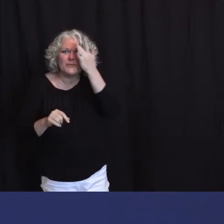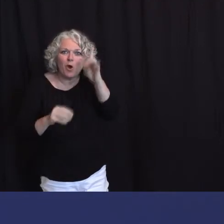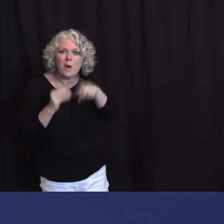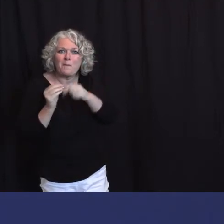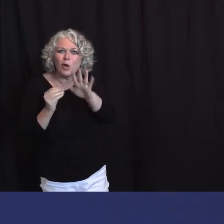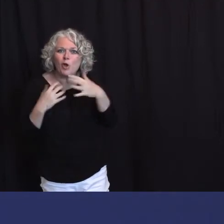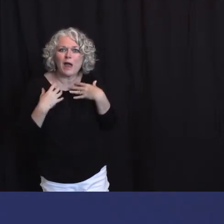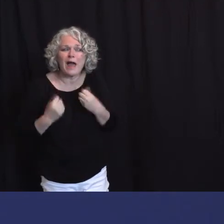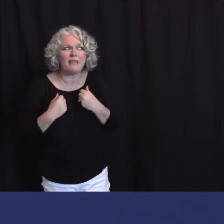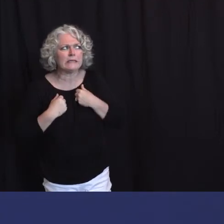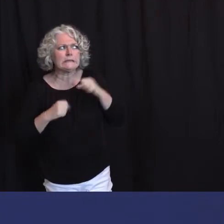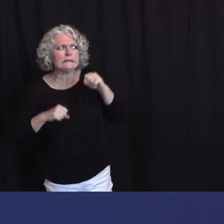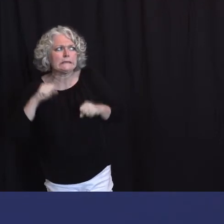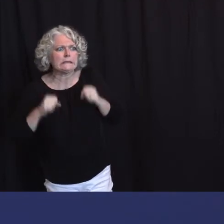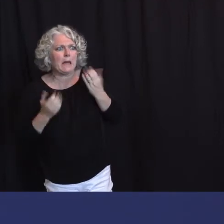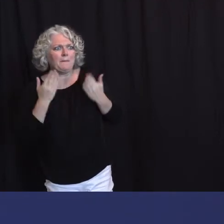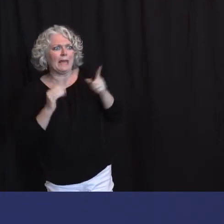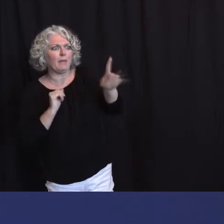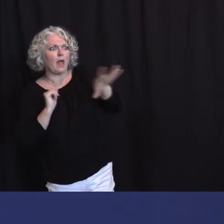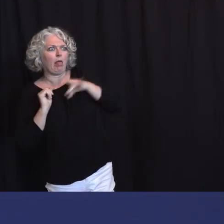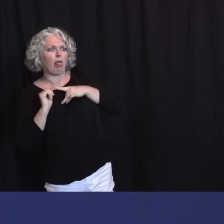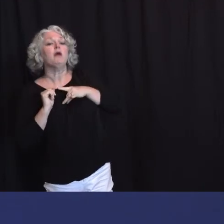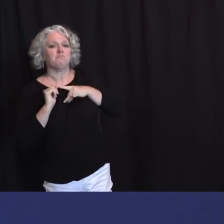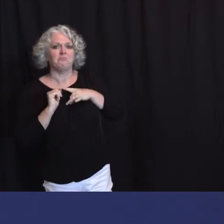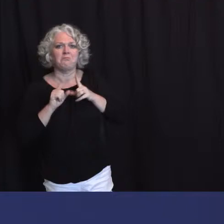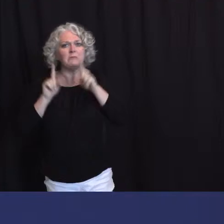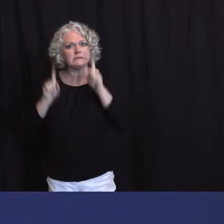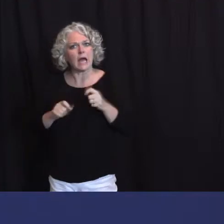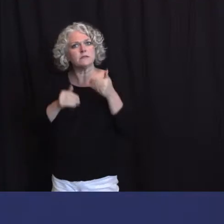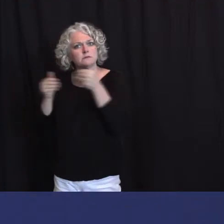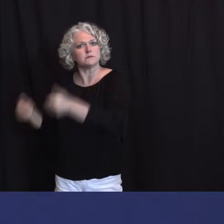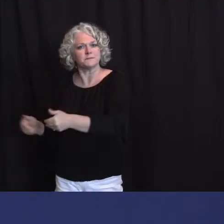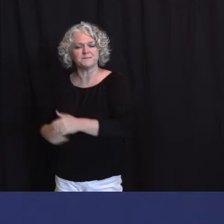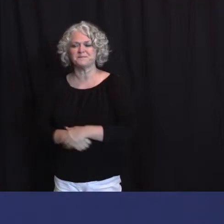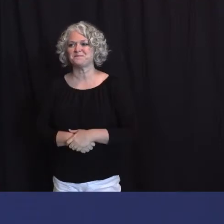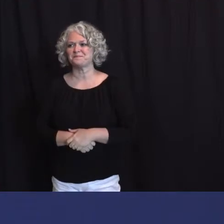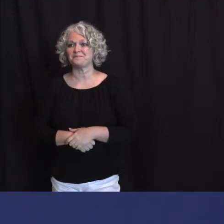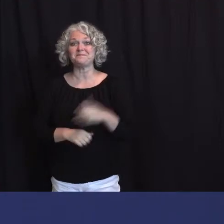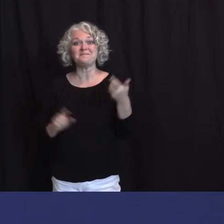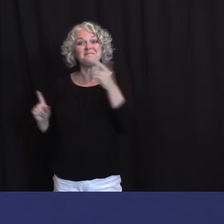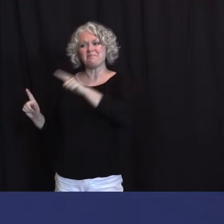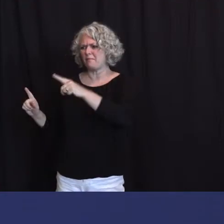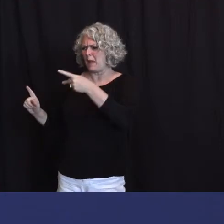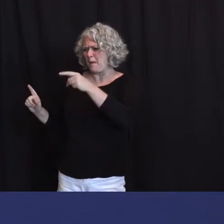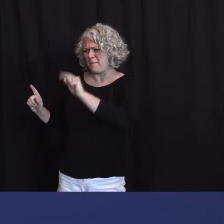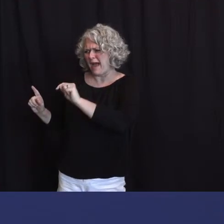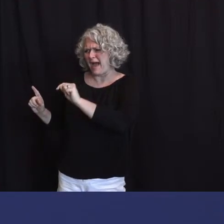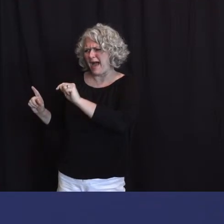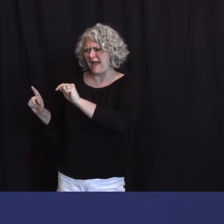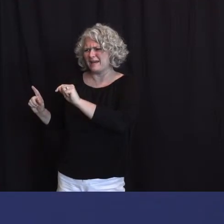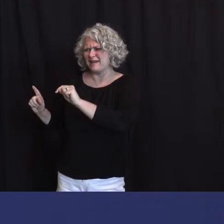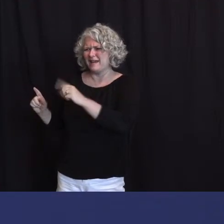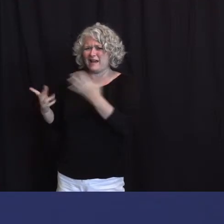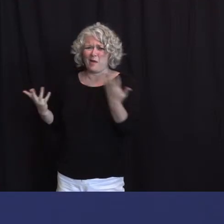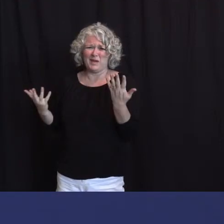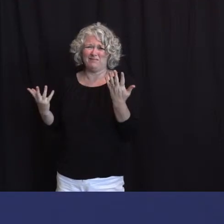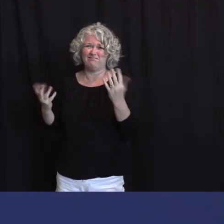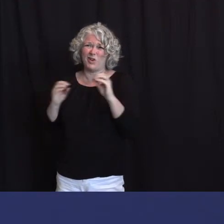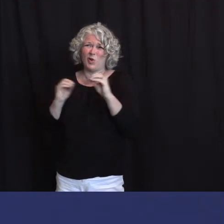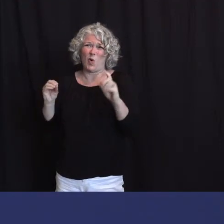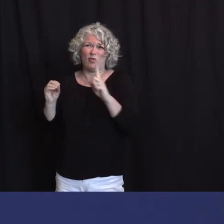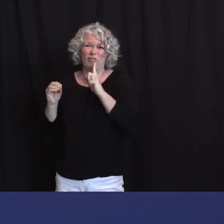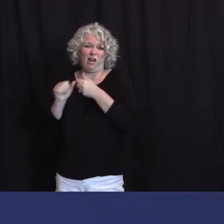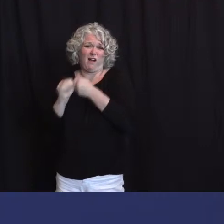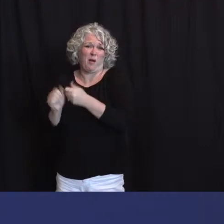So thank you for that and for everything. Pat, as I mentioned, we got some, I guess we have less focus these days on compliance, although as you and I